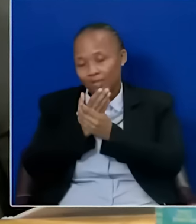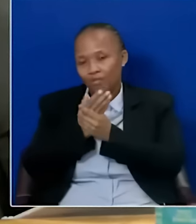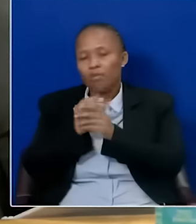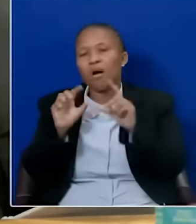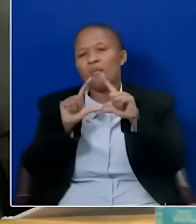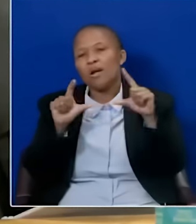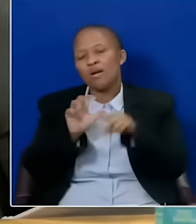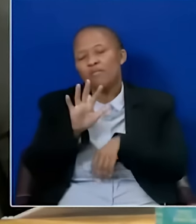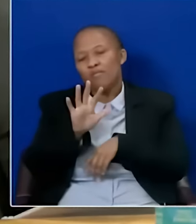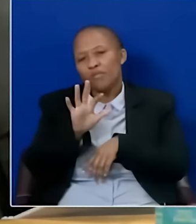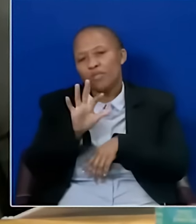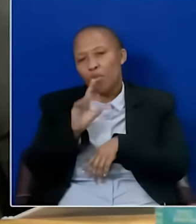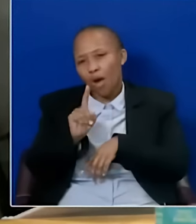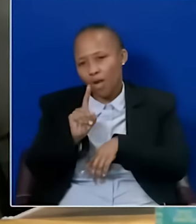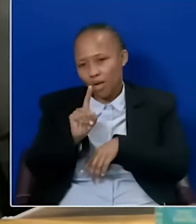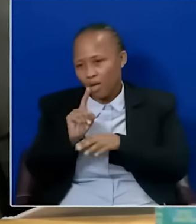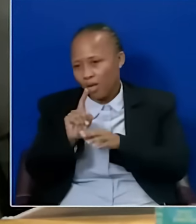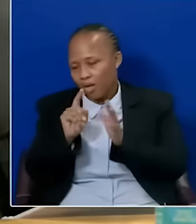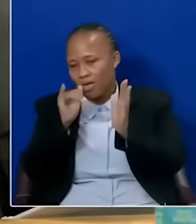the murder of DJ Somebody,